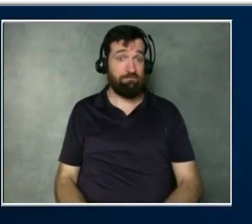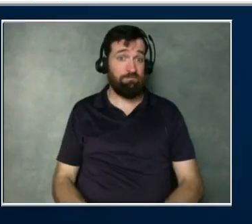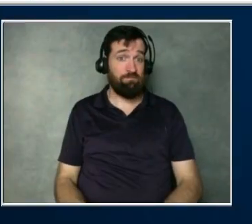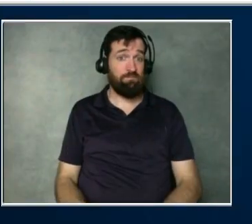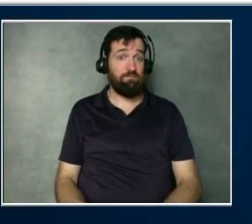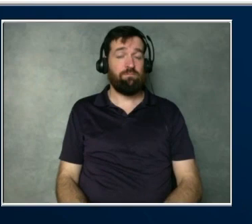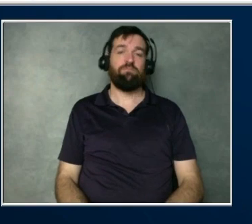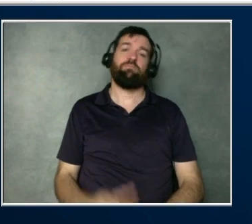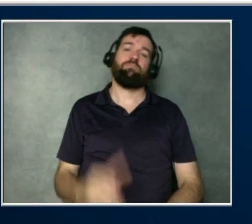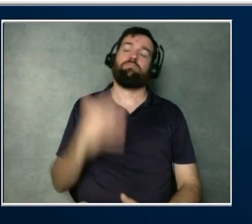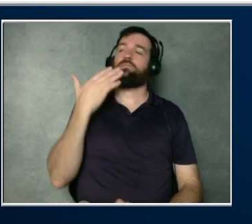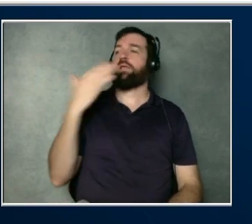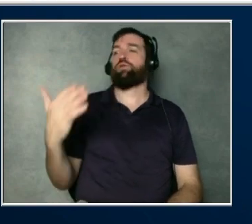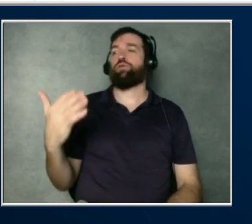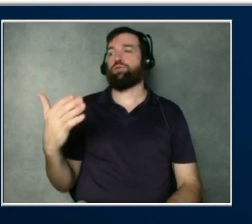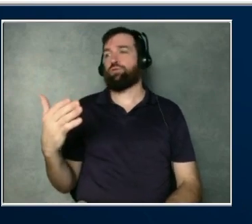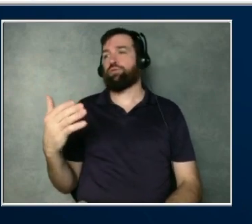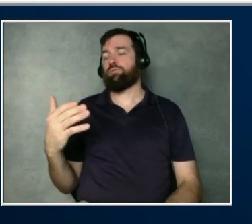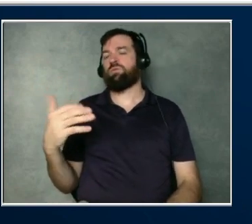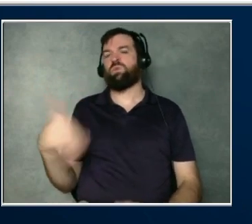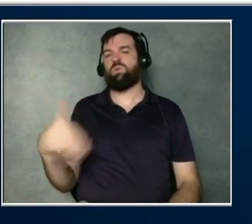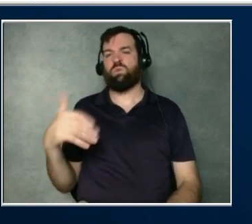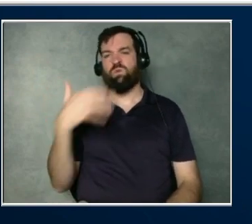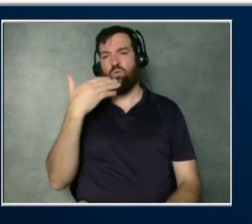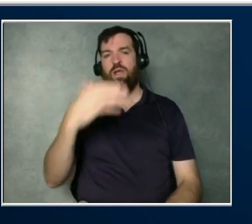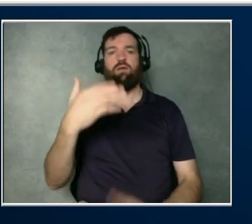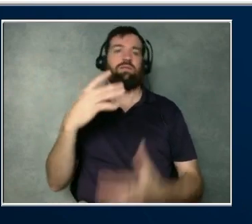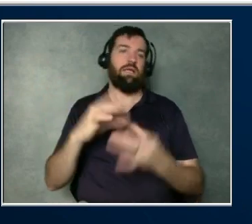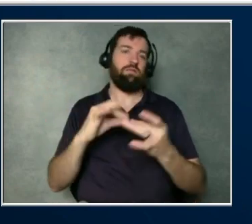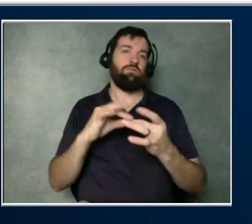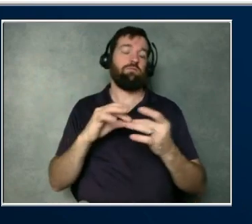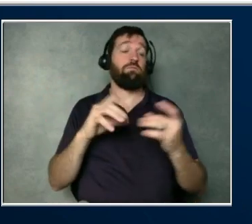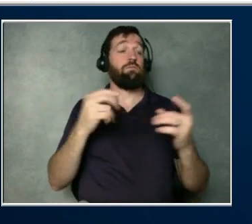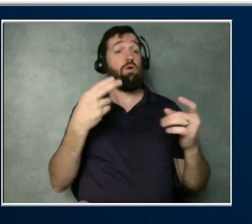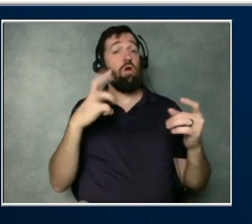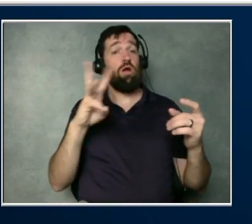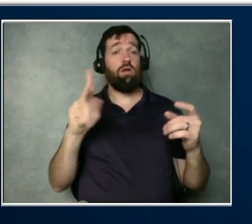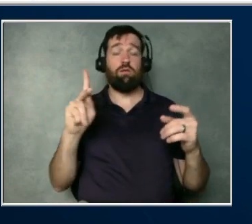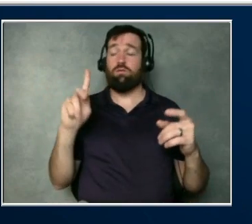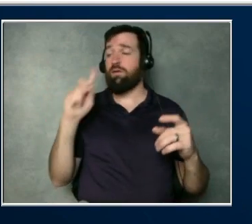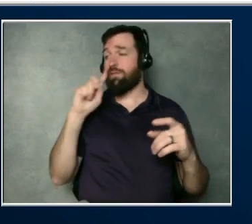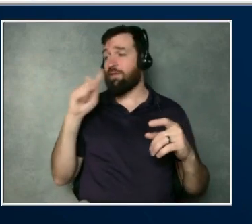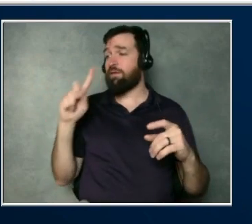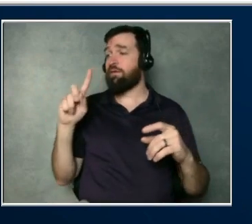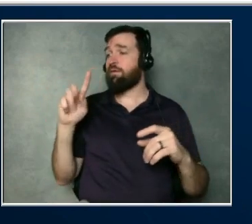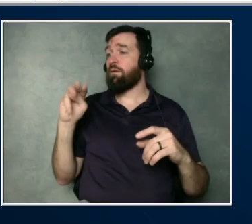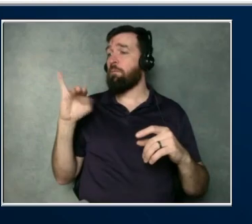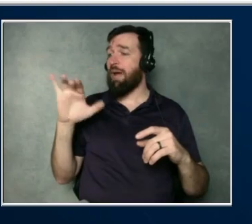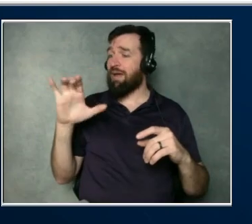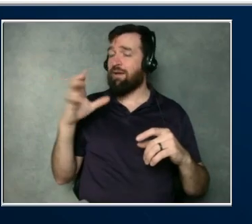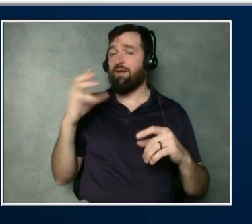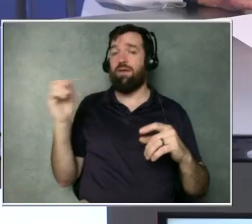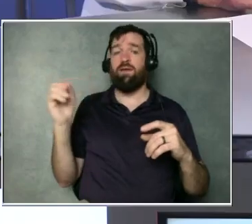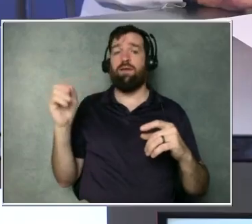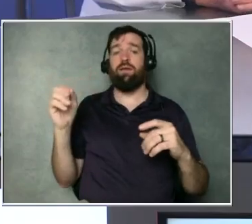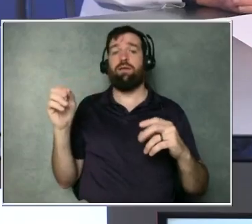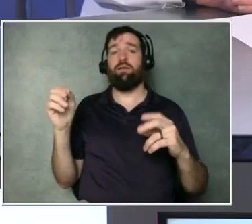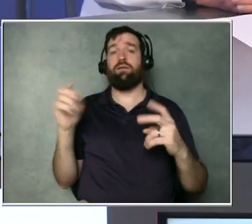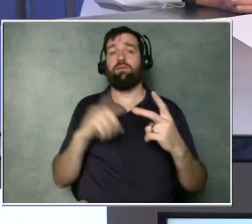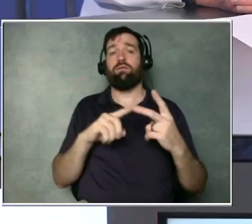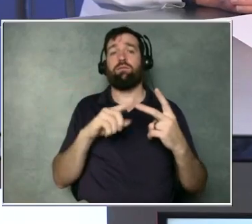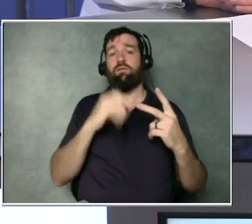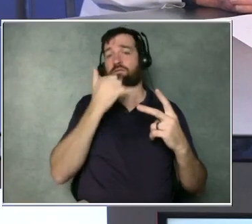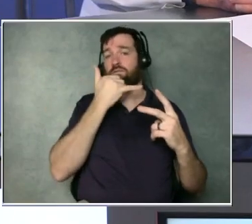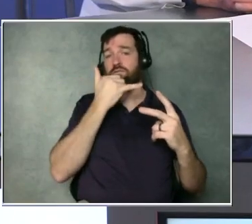Thank you, and I think that's so well said. Hawk? I think we need to put the microphone and the